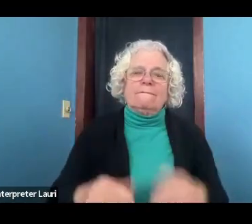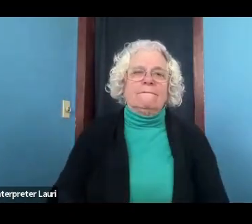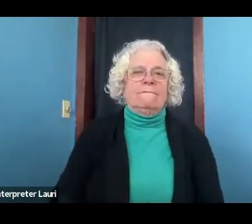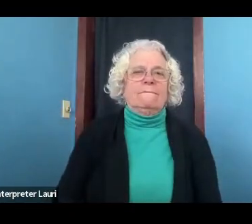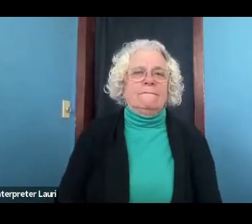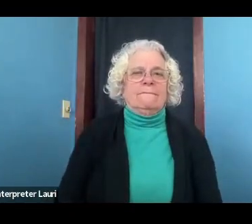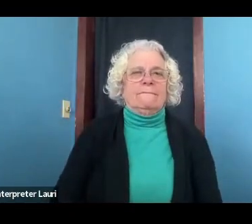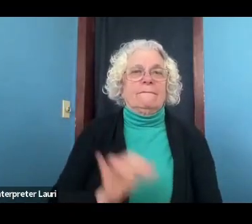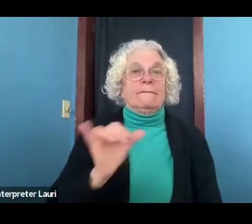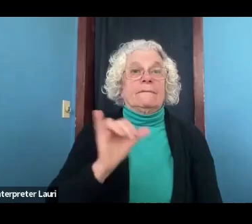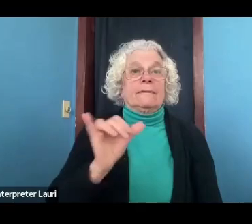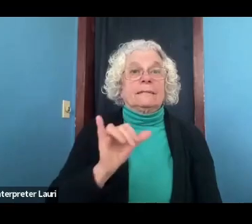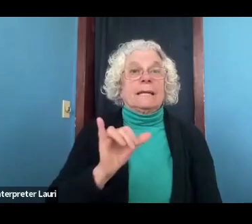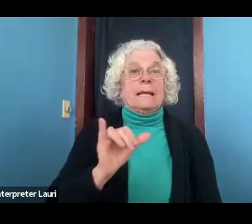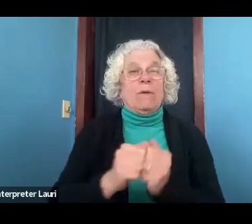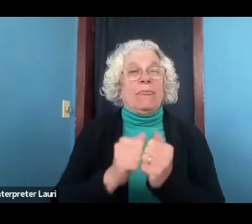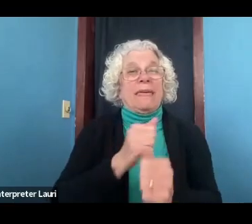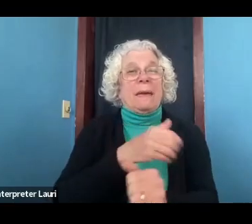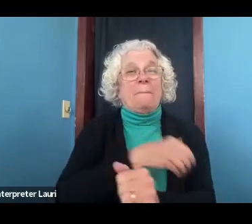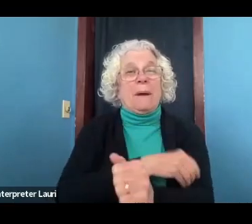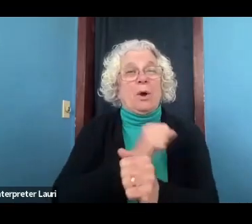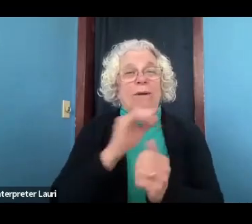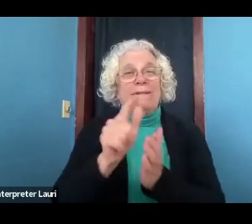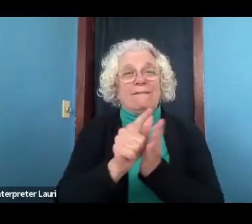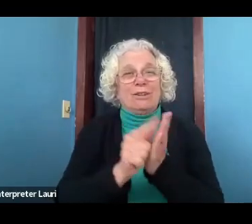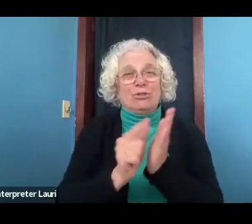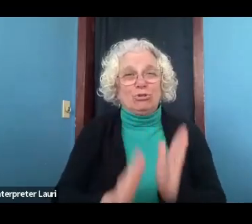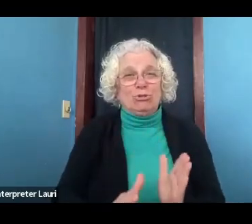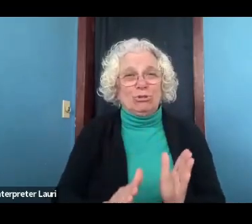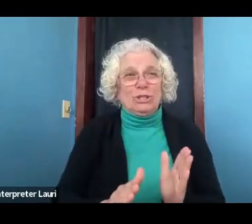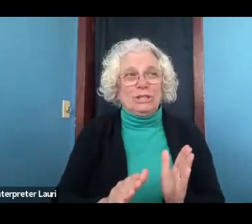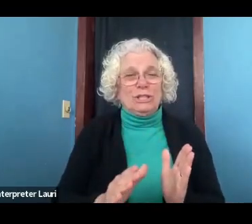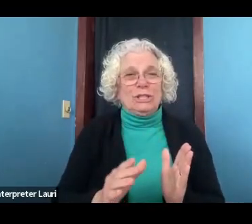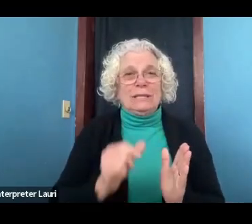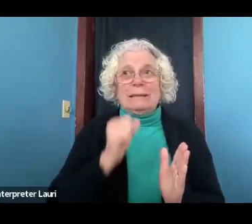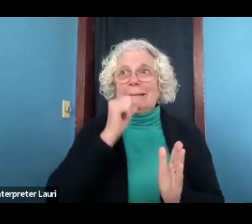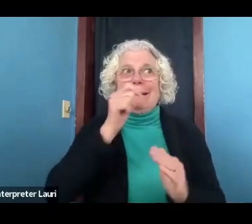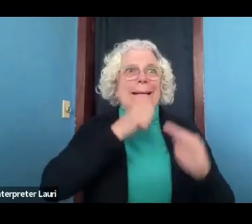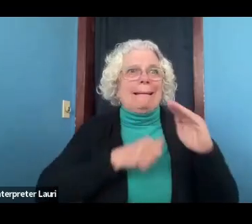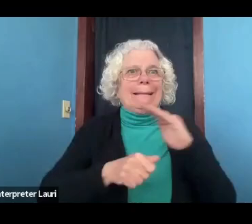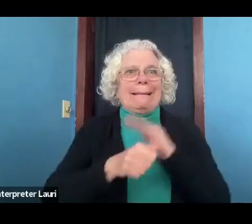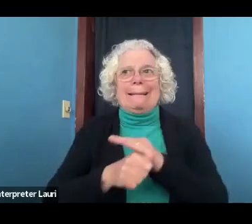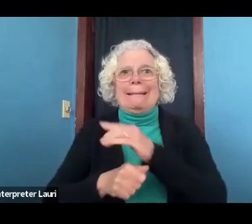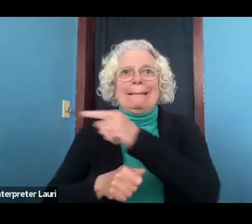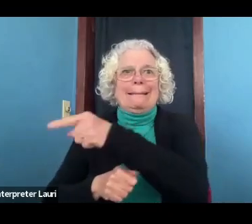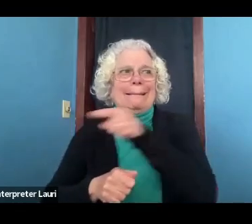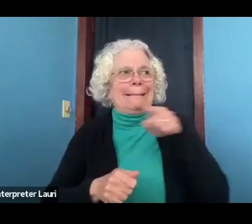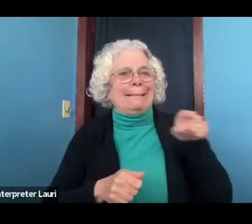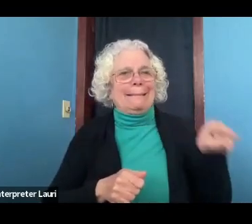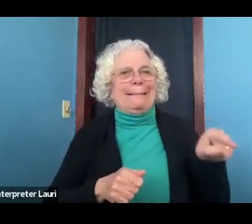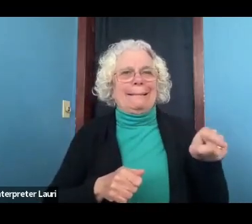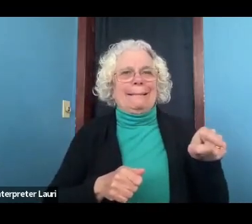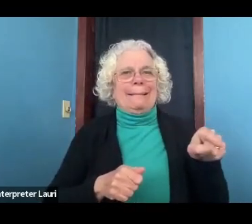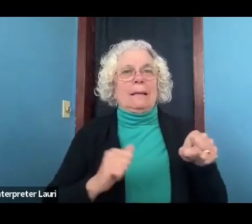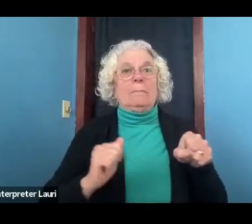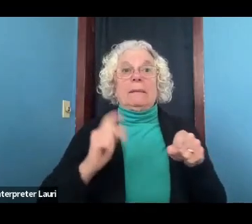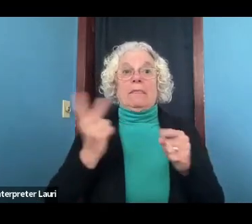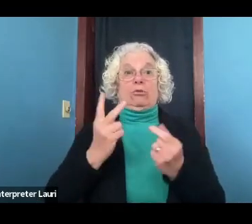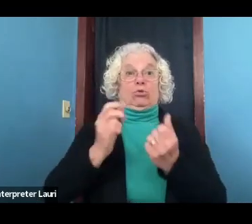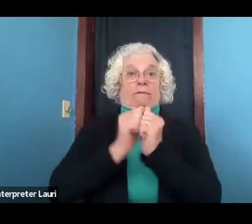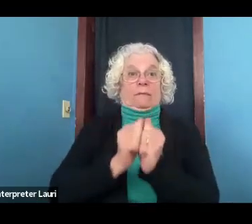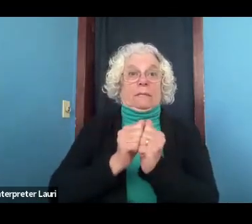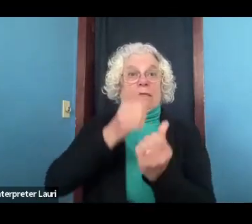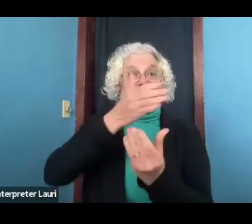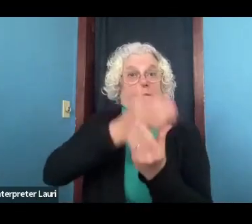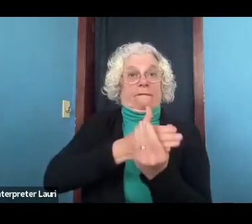the same thing with a power of attorney. You want to keep that with, keep your power of attorney and healthcare directive probably together in